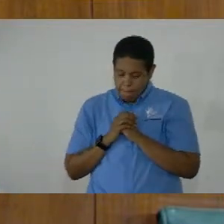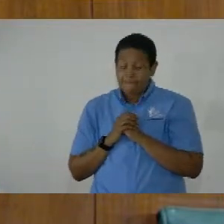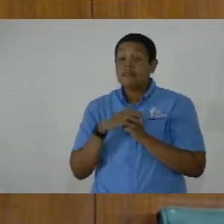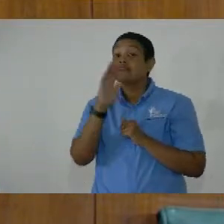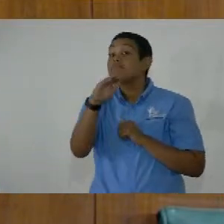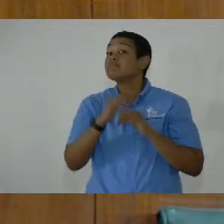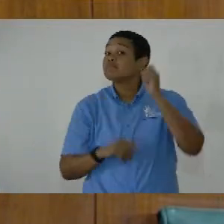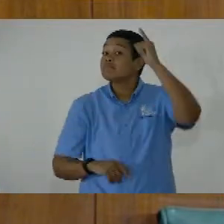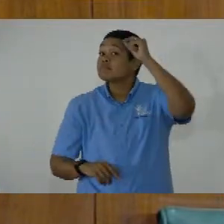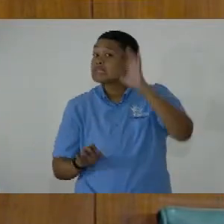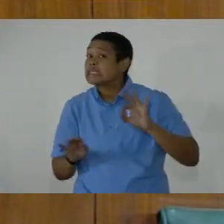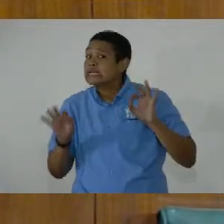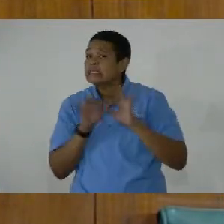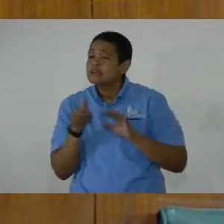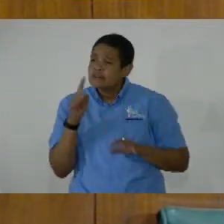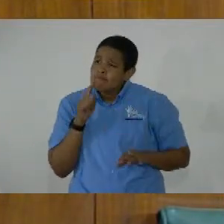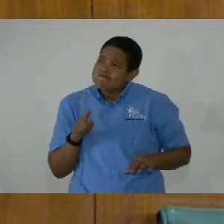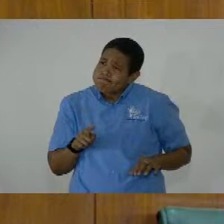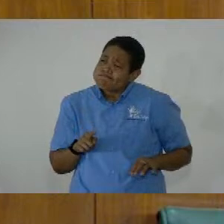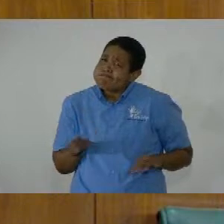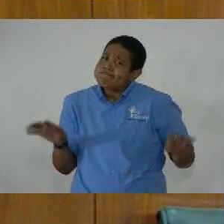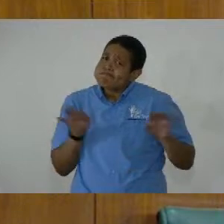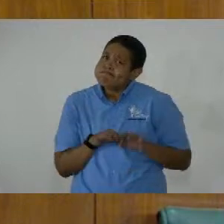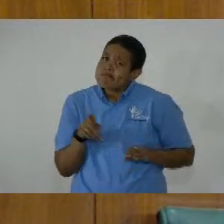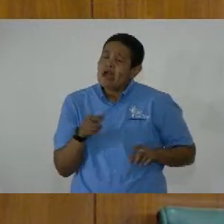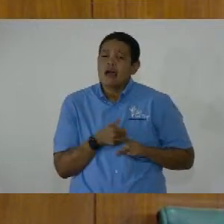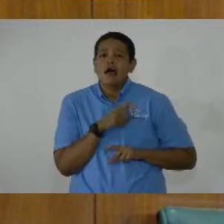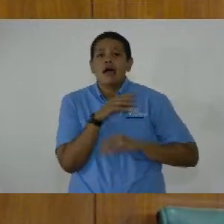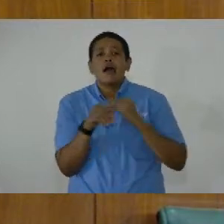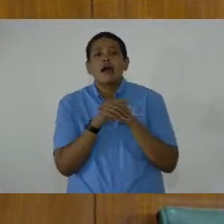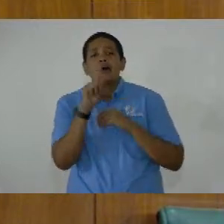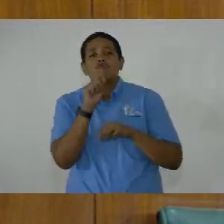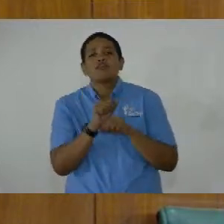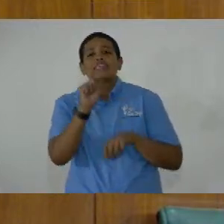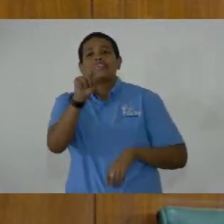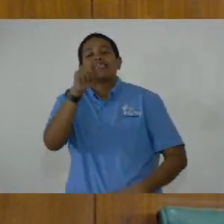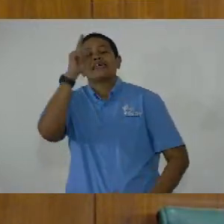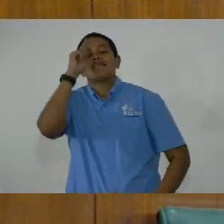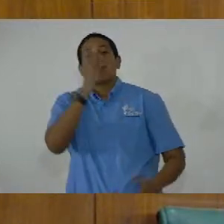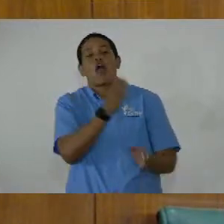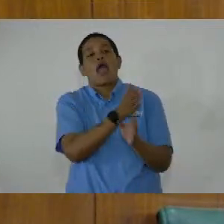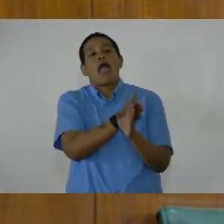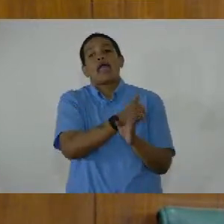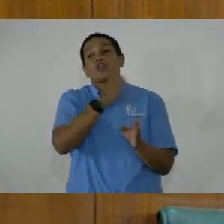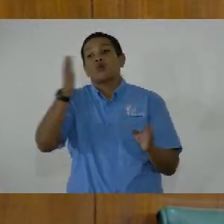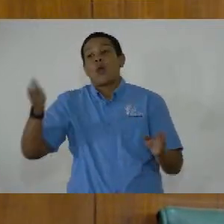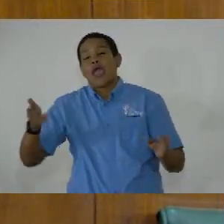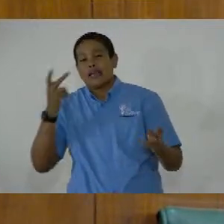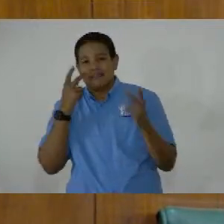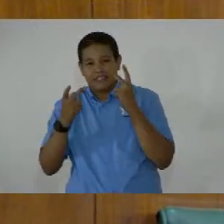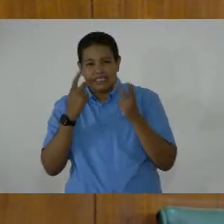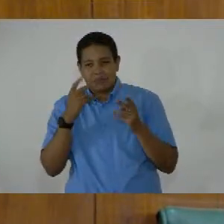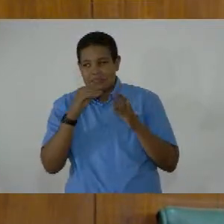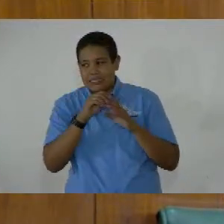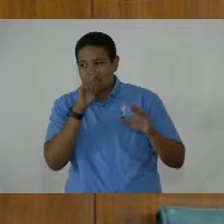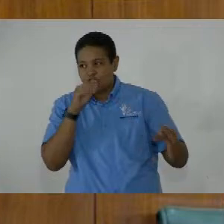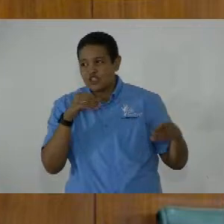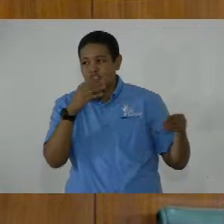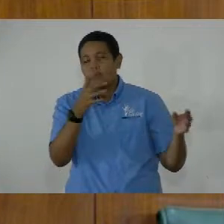Equally important, Madam Speaker, is the need for end-to-end visibility in the supply